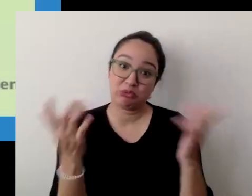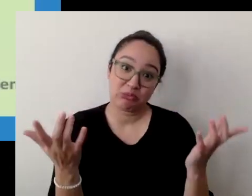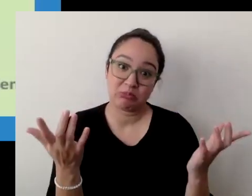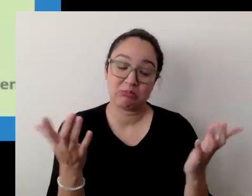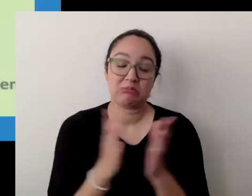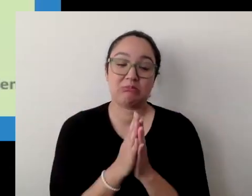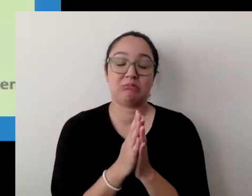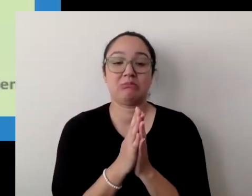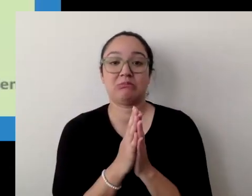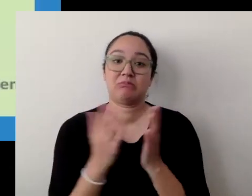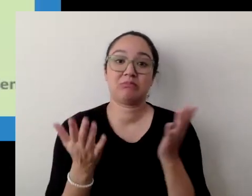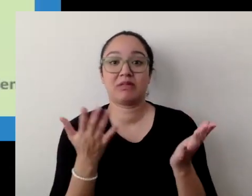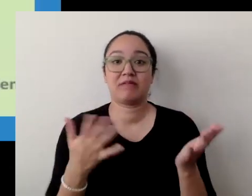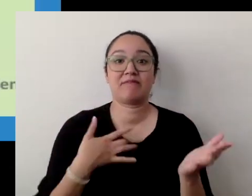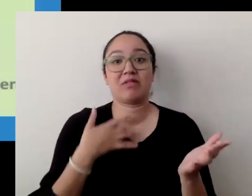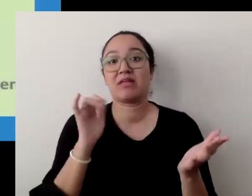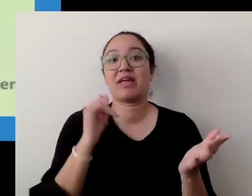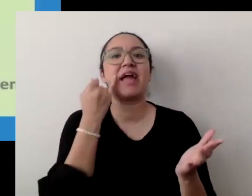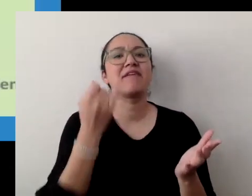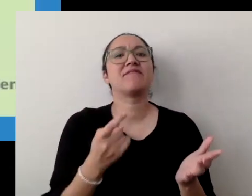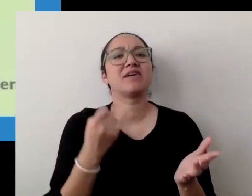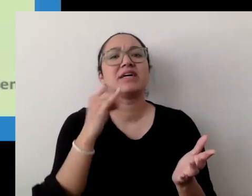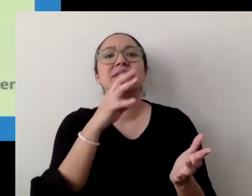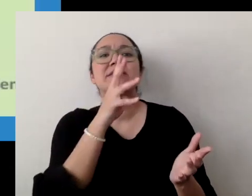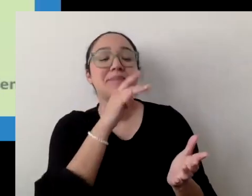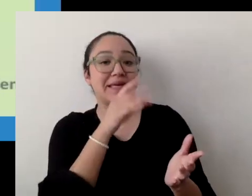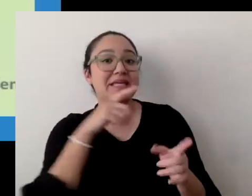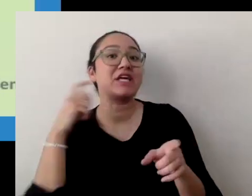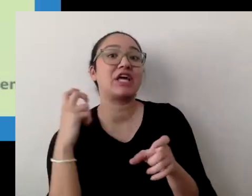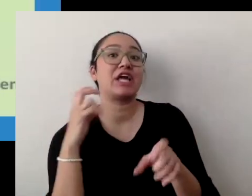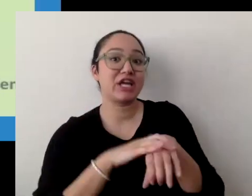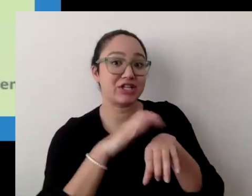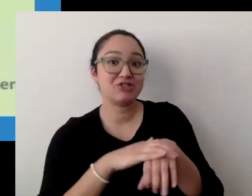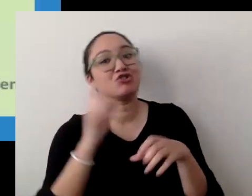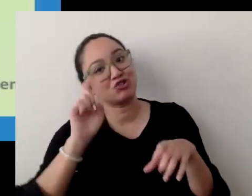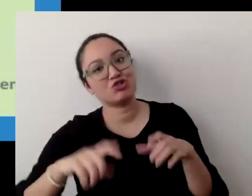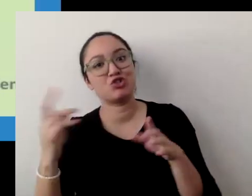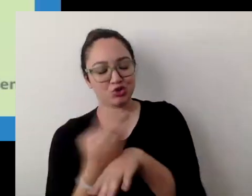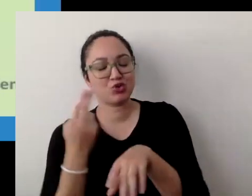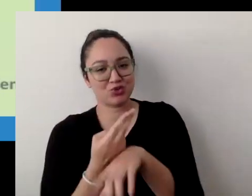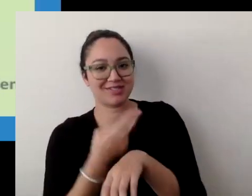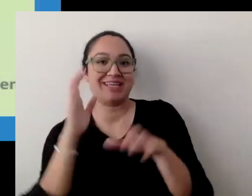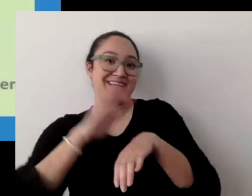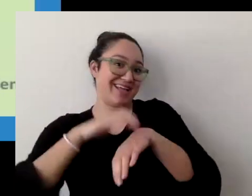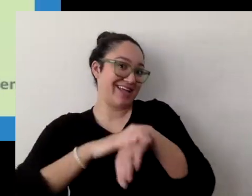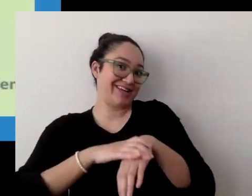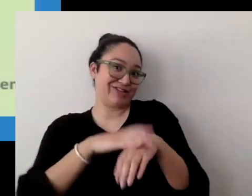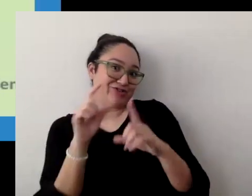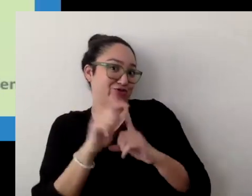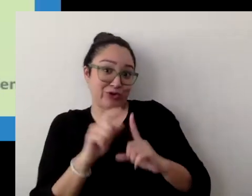I feel like if you're going to be speaking English, you should be using English terms. So, Mhm. but that's my personal